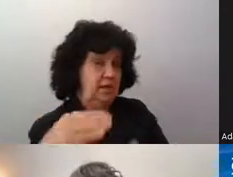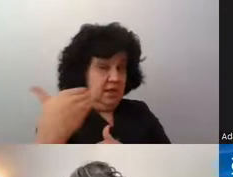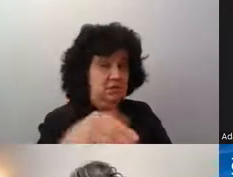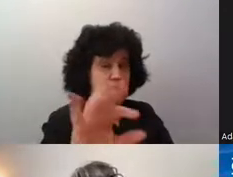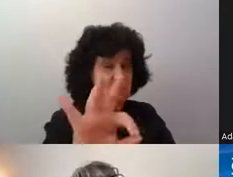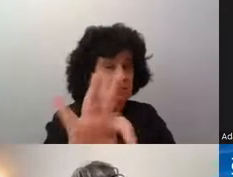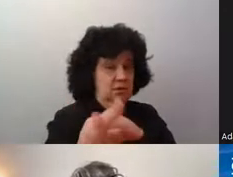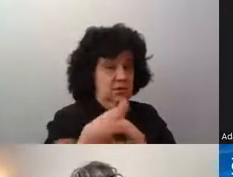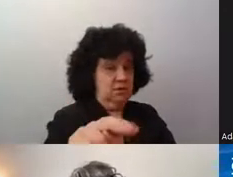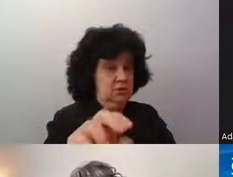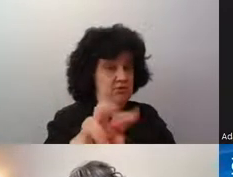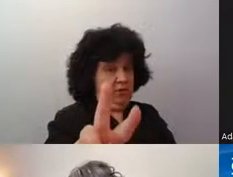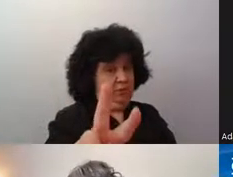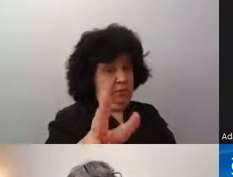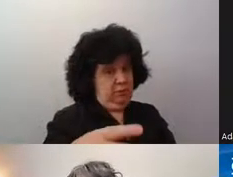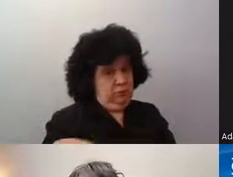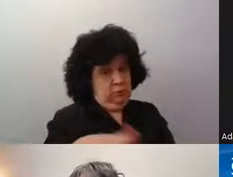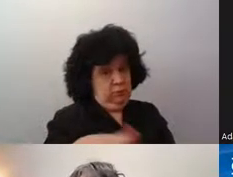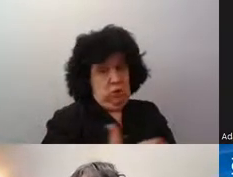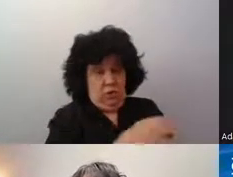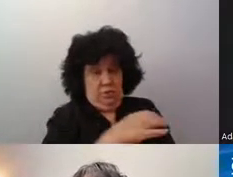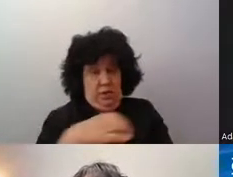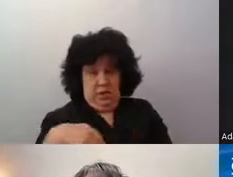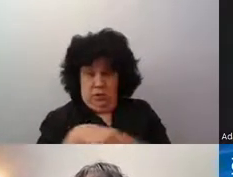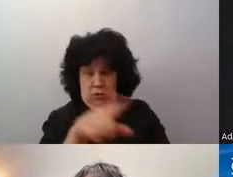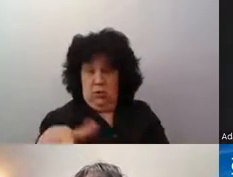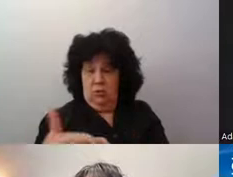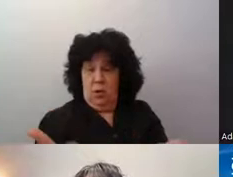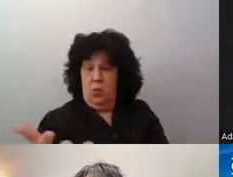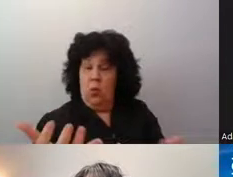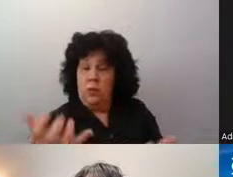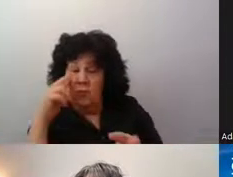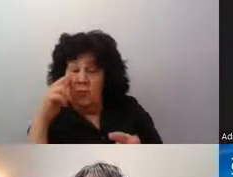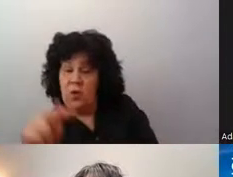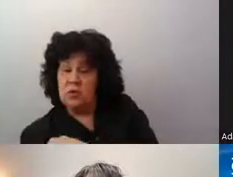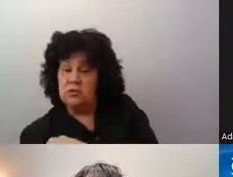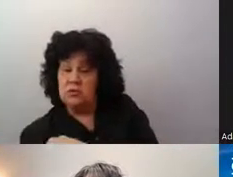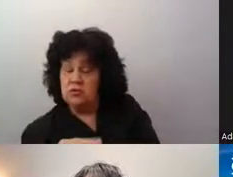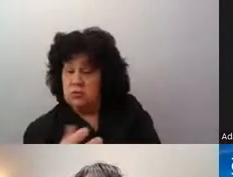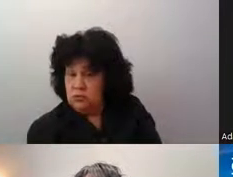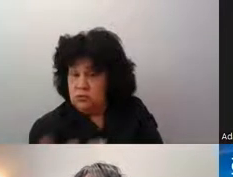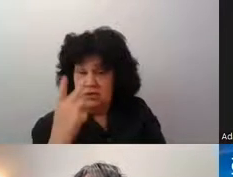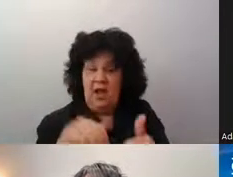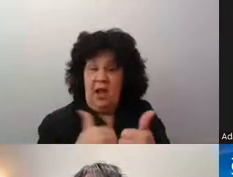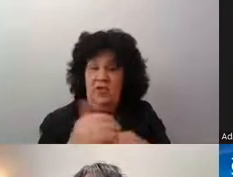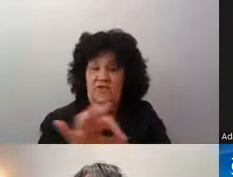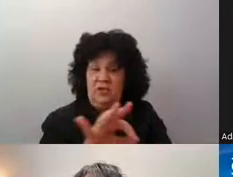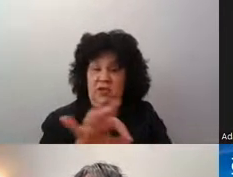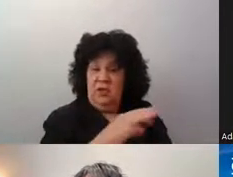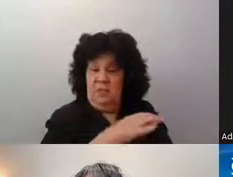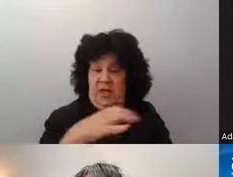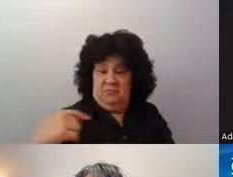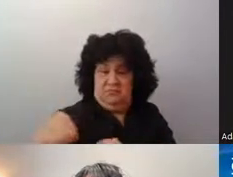in as a new committee about what a functioning committee is like and how it's run. I know that